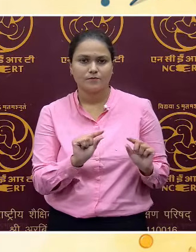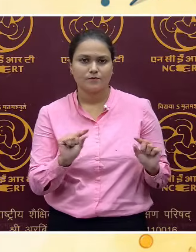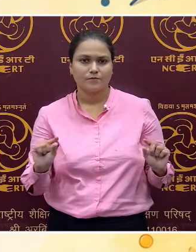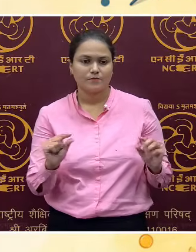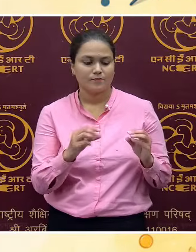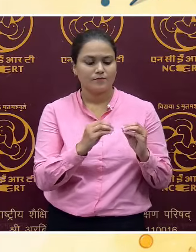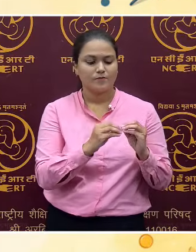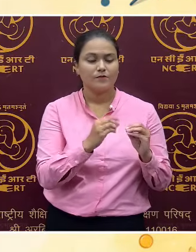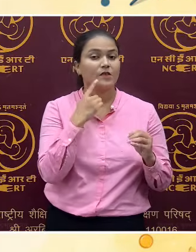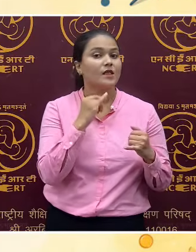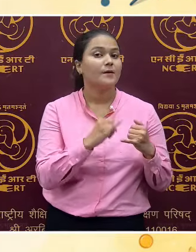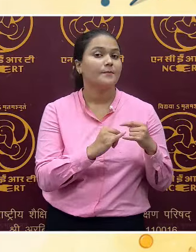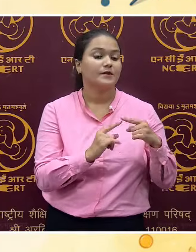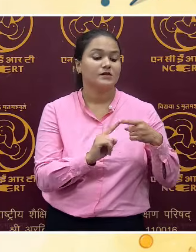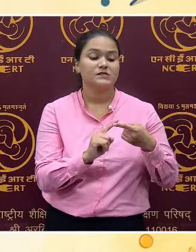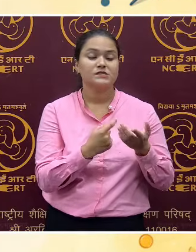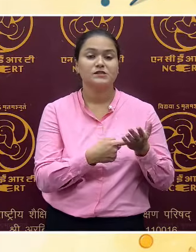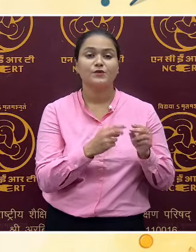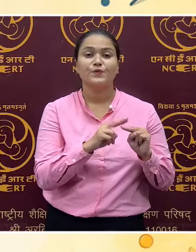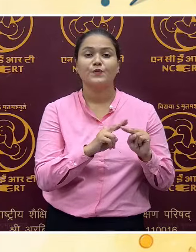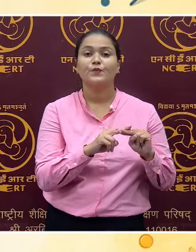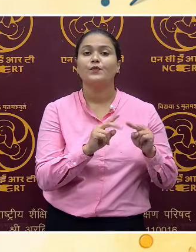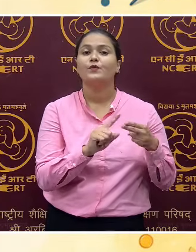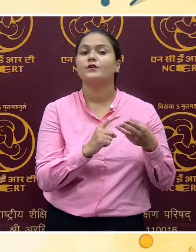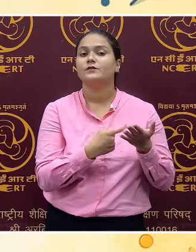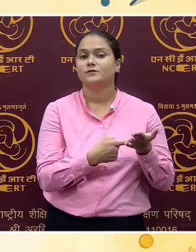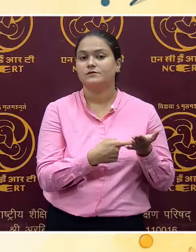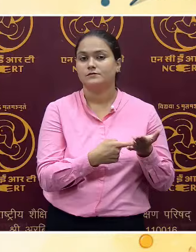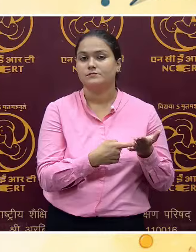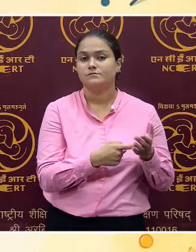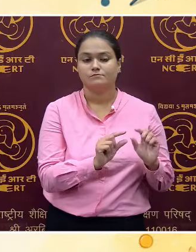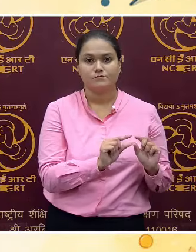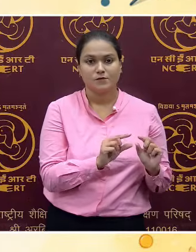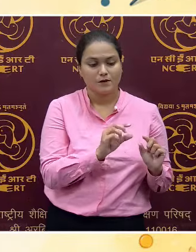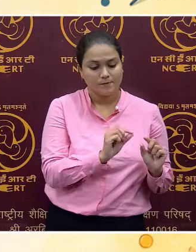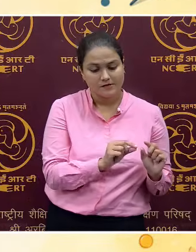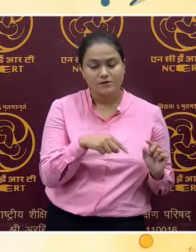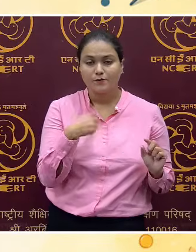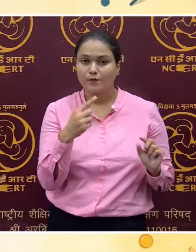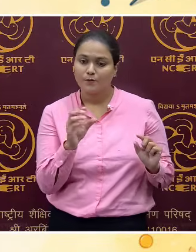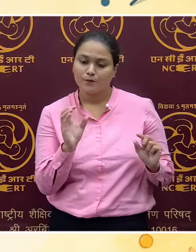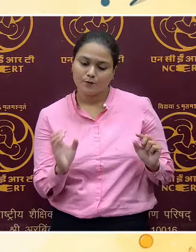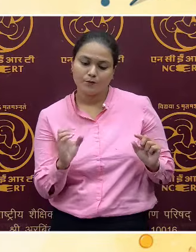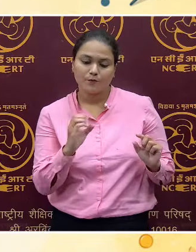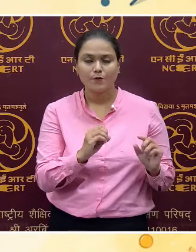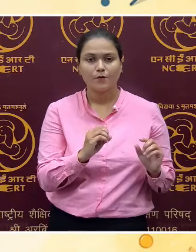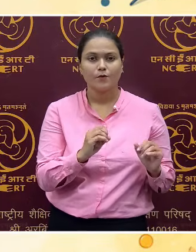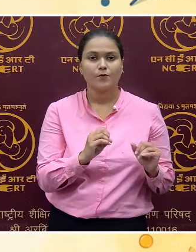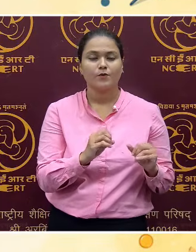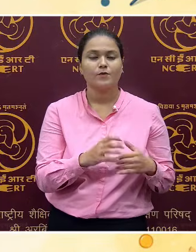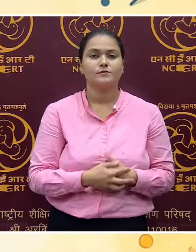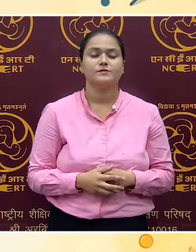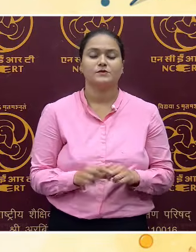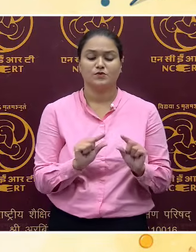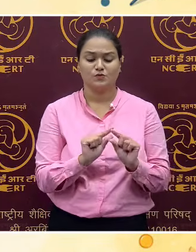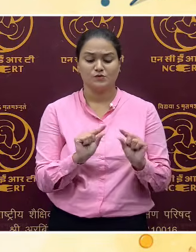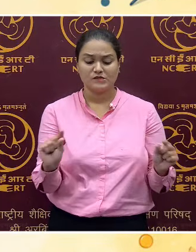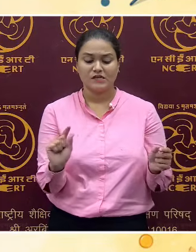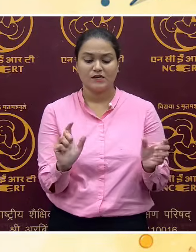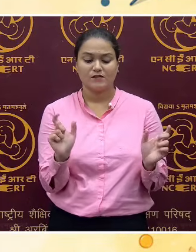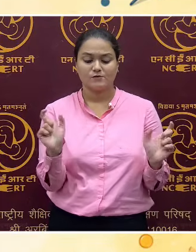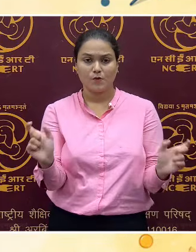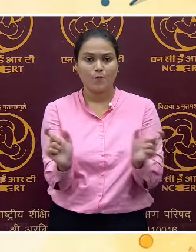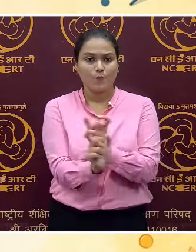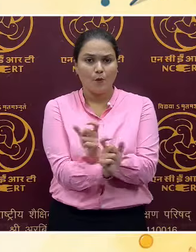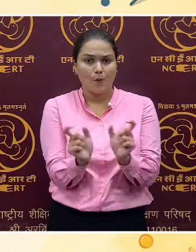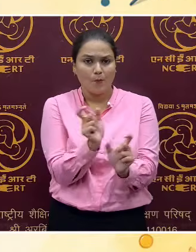Christopher has baked The cookie. So the object becomes the subject. Christopher becomes the subject.